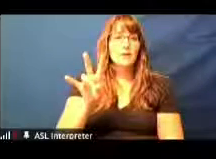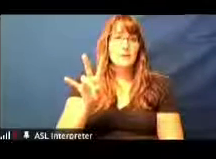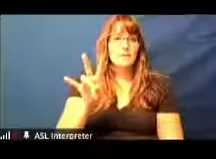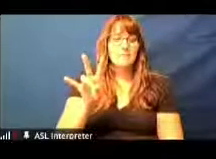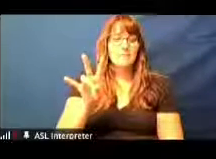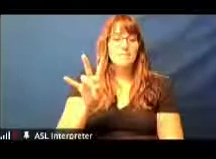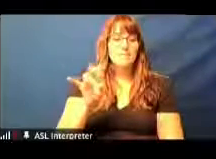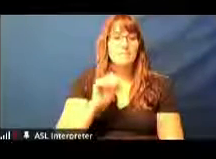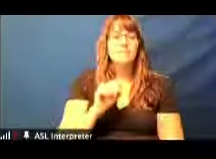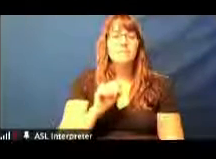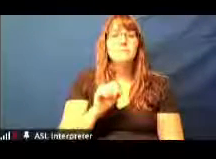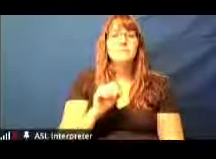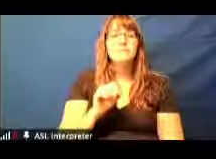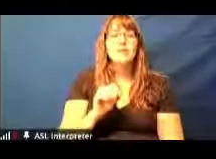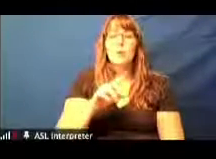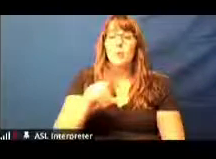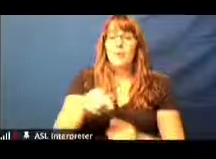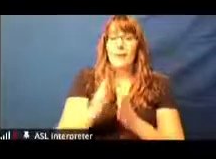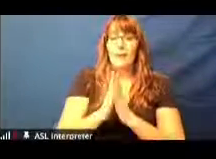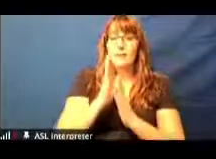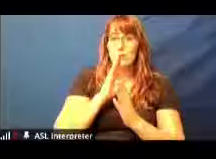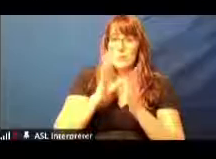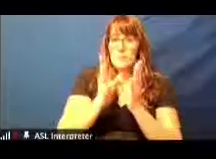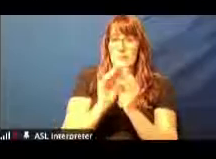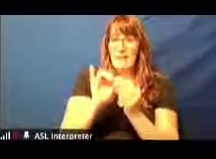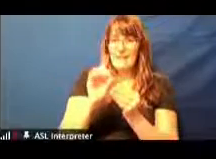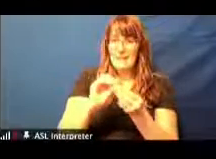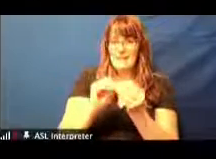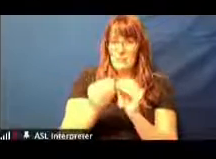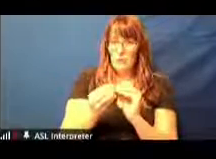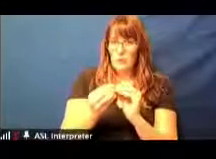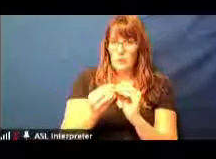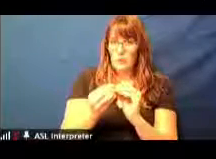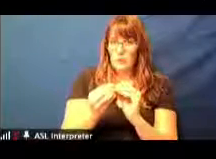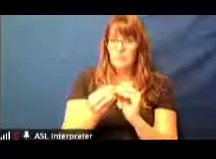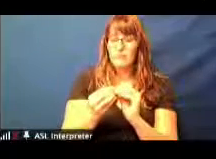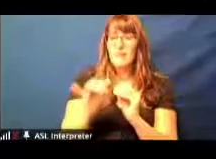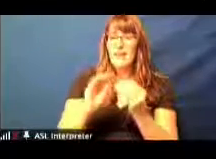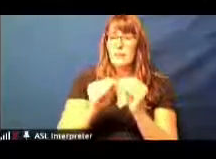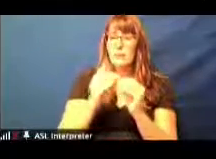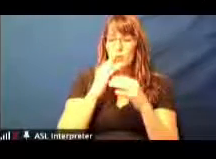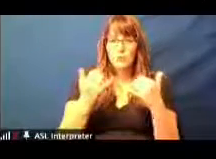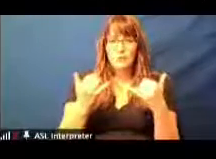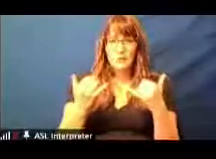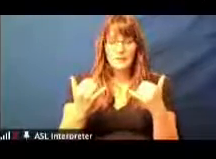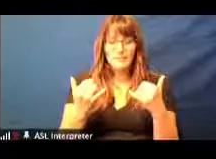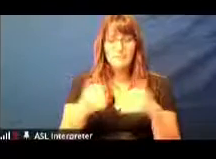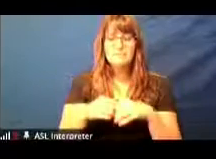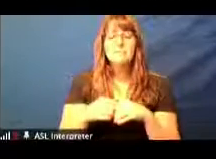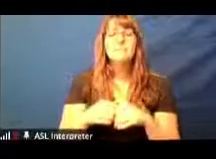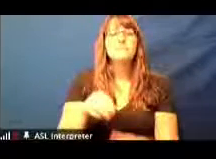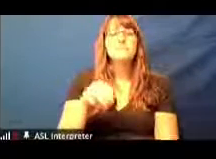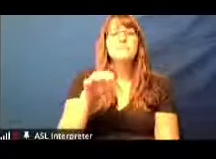877-853-5247. And when prompted to enter the meeting ID number provided on the live stream feed, it is